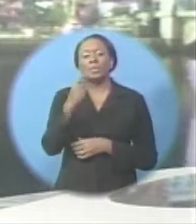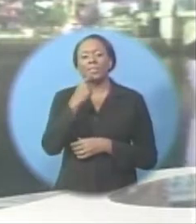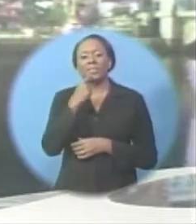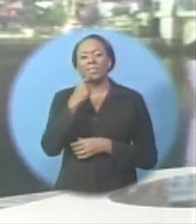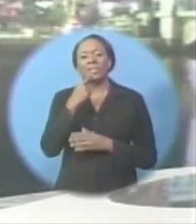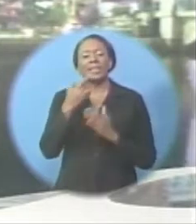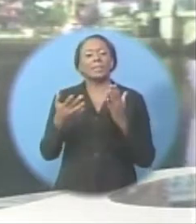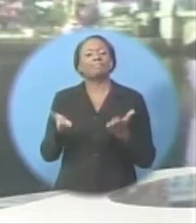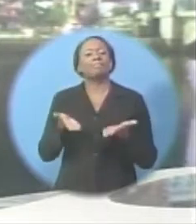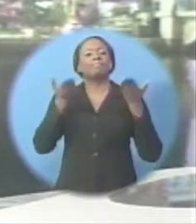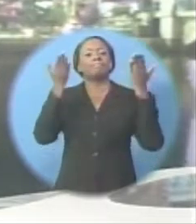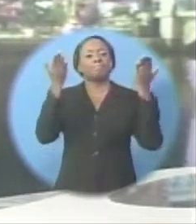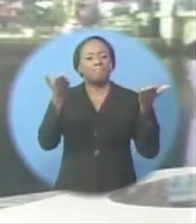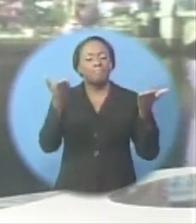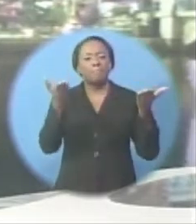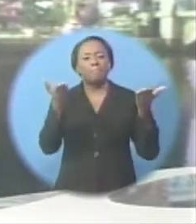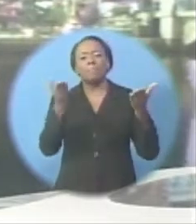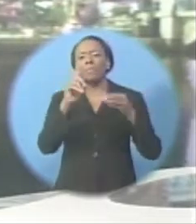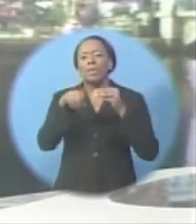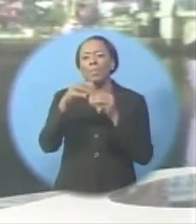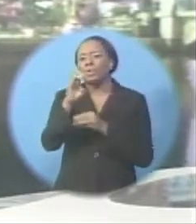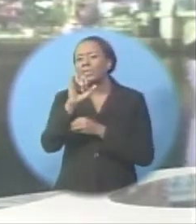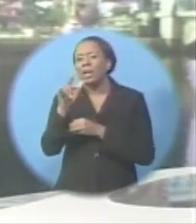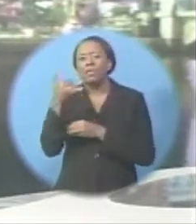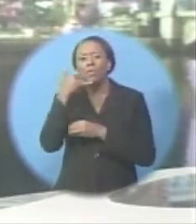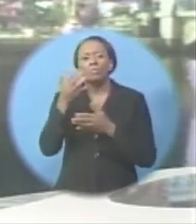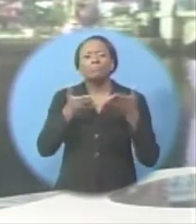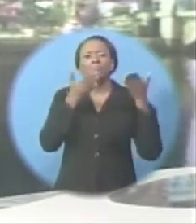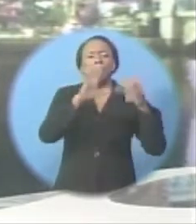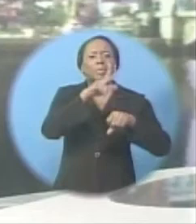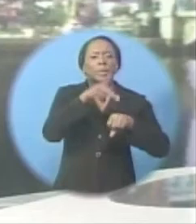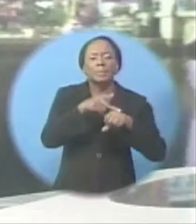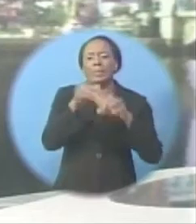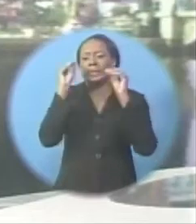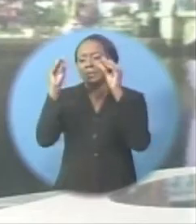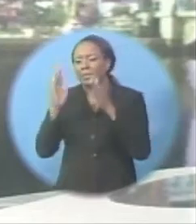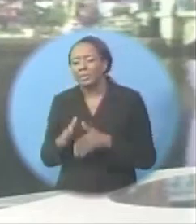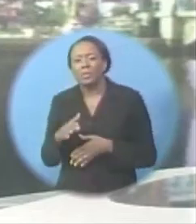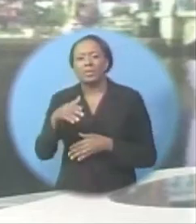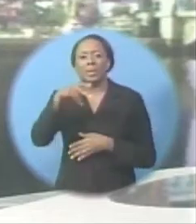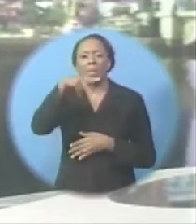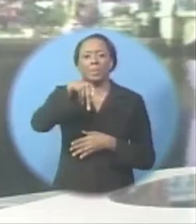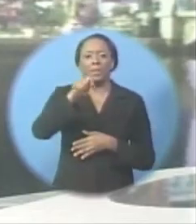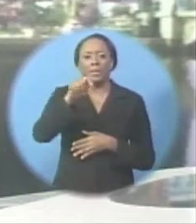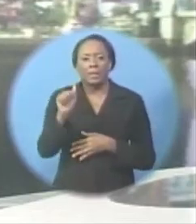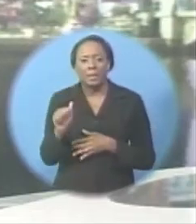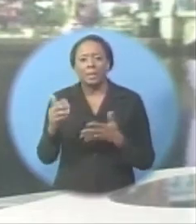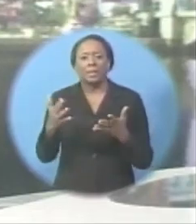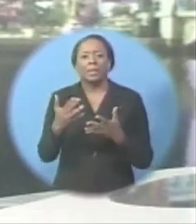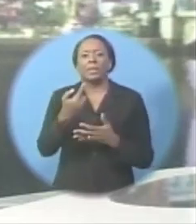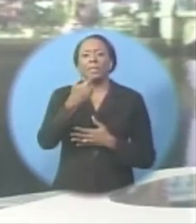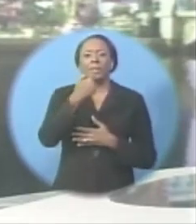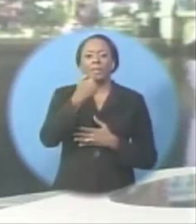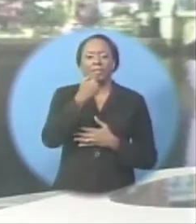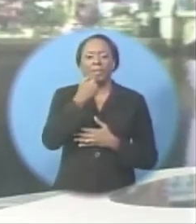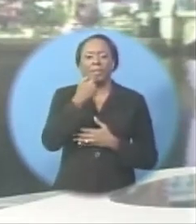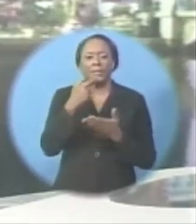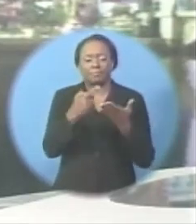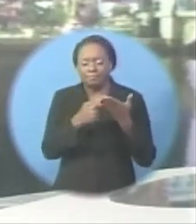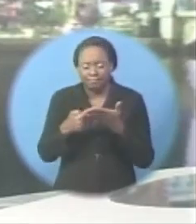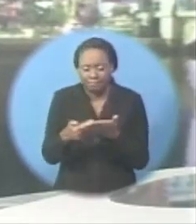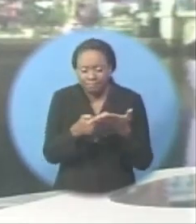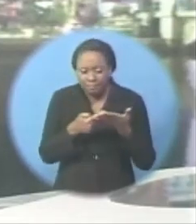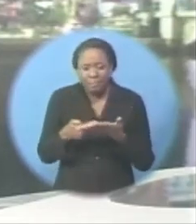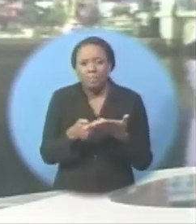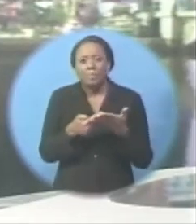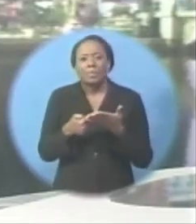various stakeholders like principals, teachers and parent associations for comment. He told the House of Assembly their